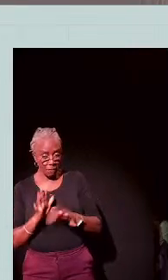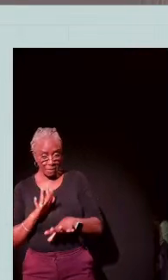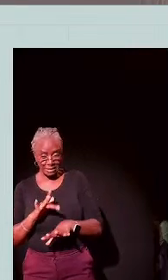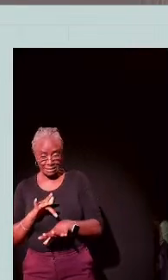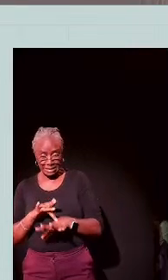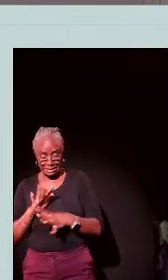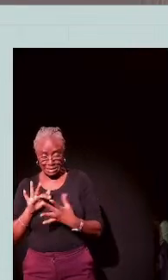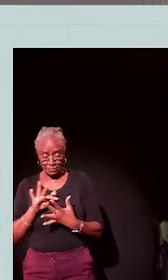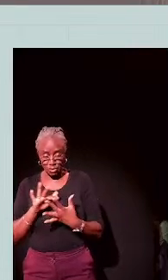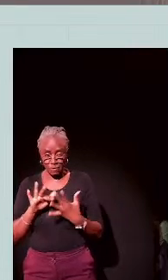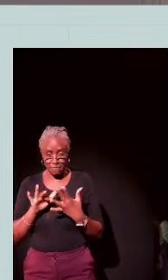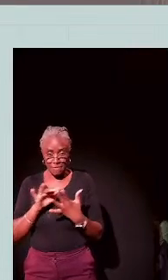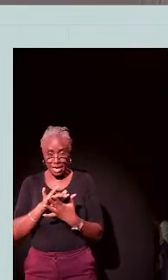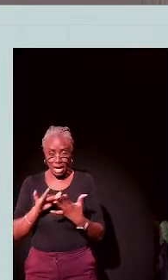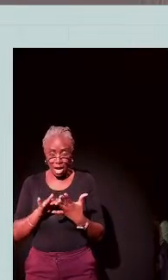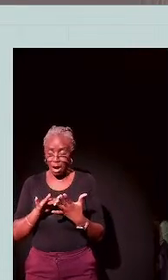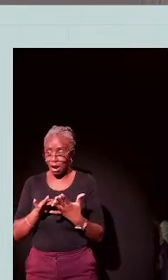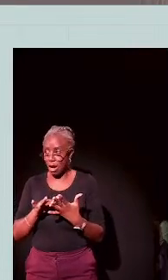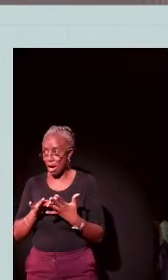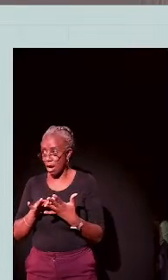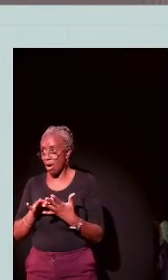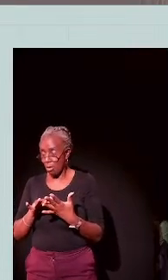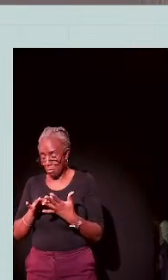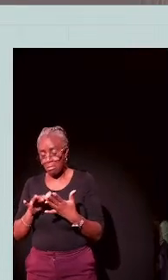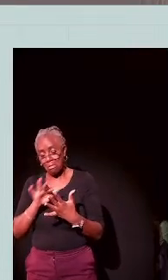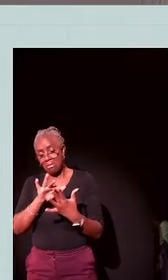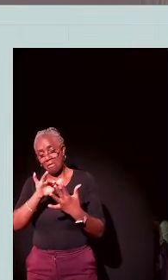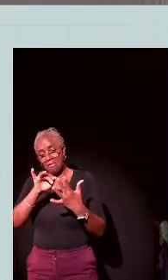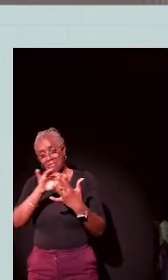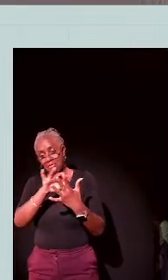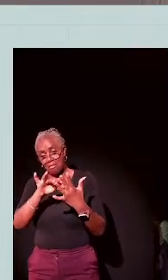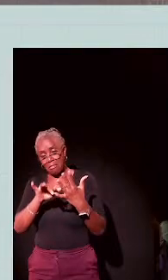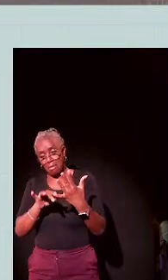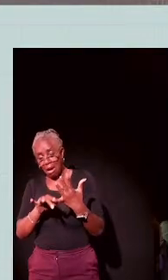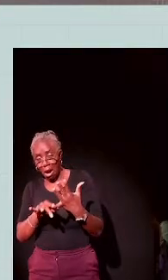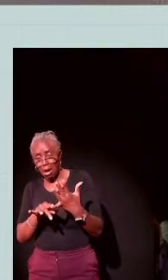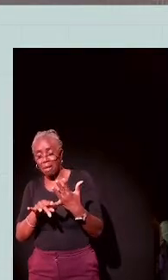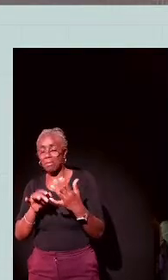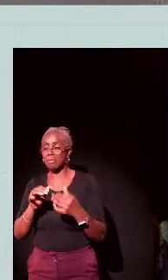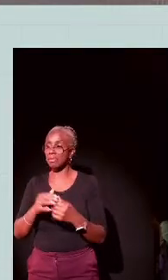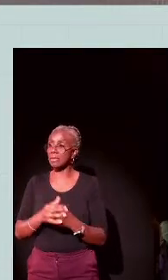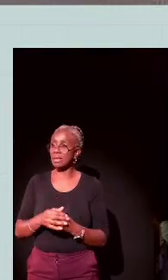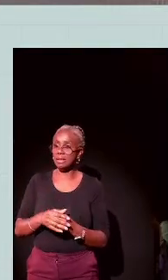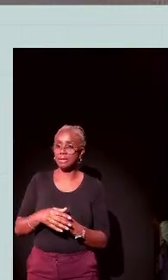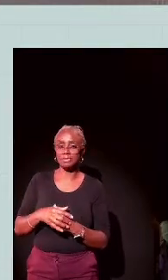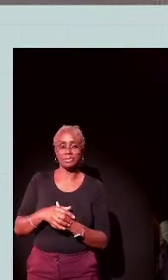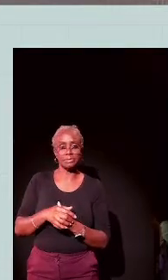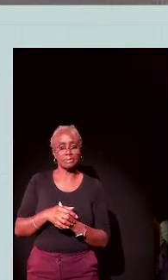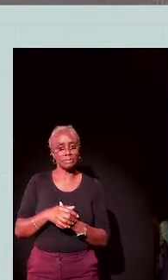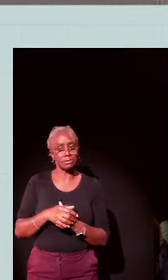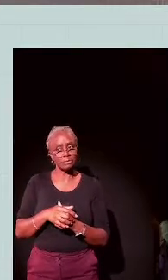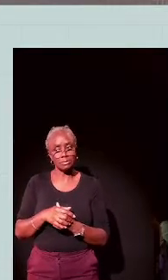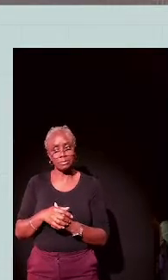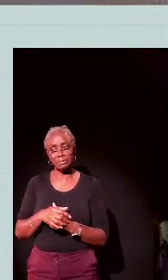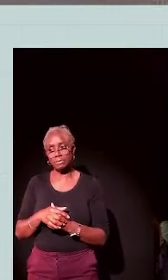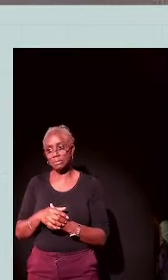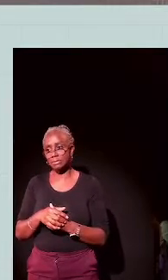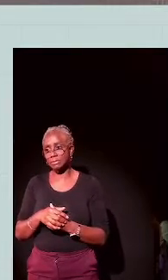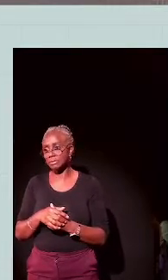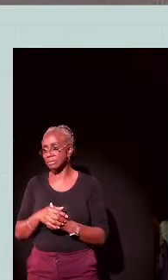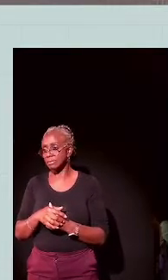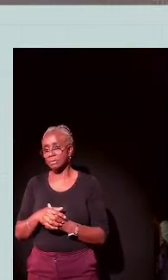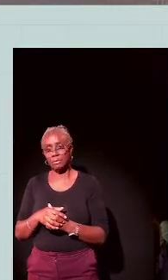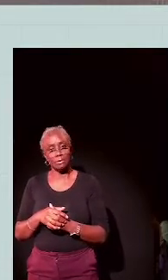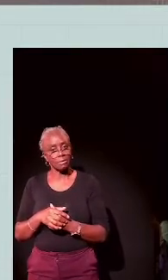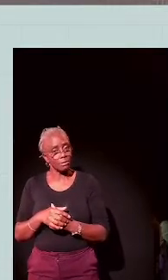your finger and not to have it on an object gives you a bit wider or a bigger kind of target to hit, which makes it more likely that you'll hit